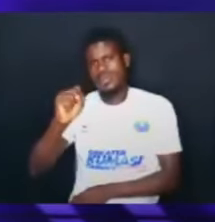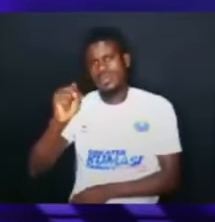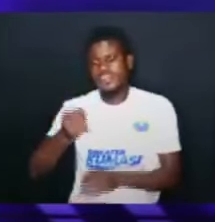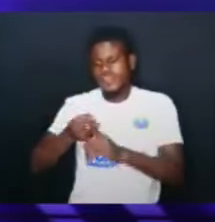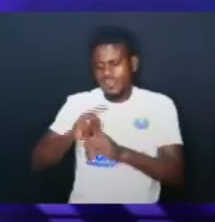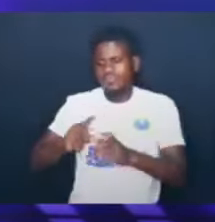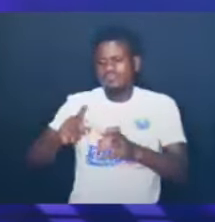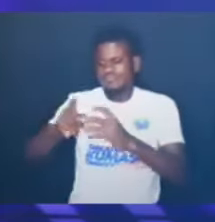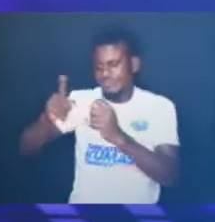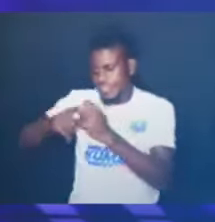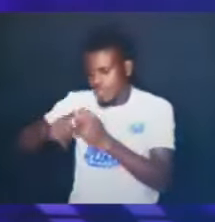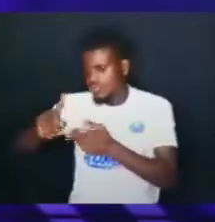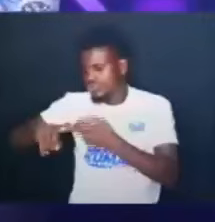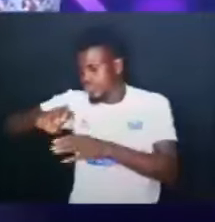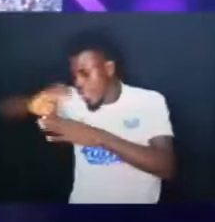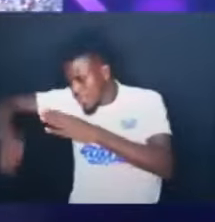eastern border of Egypt.